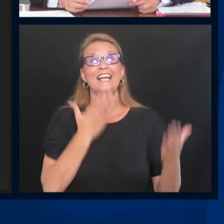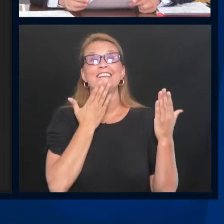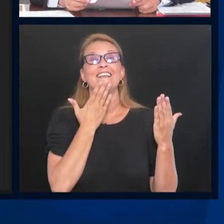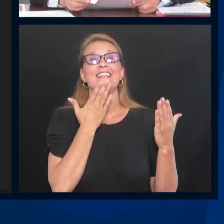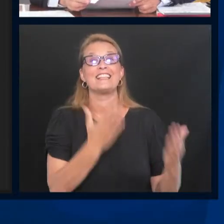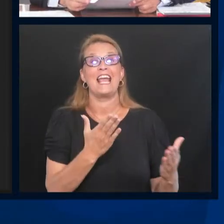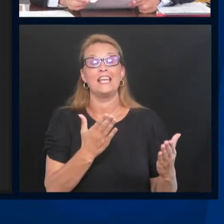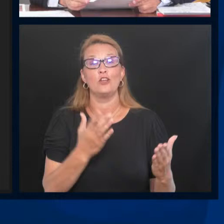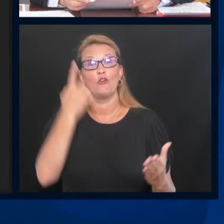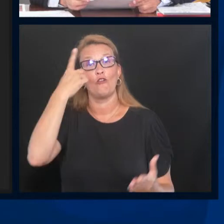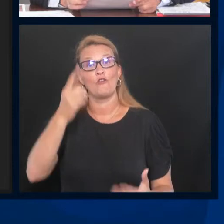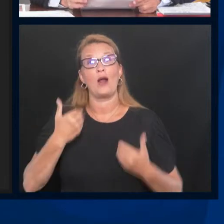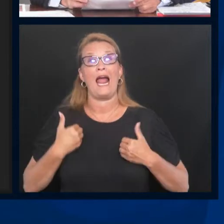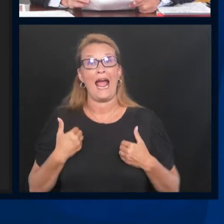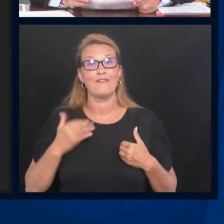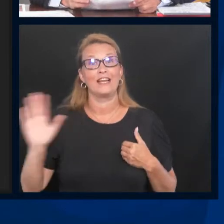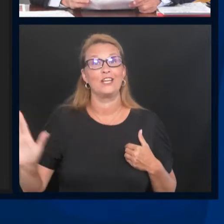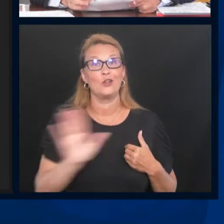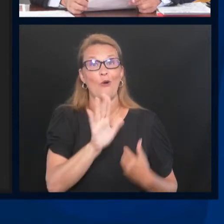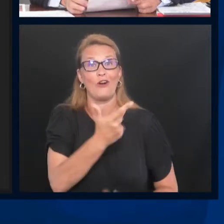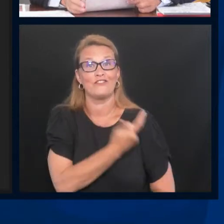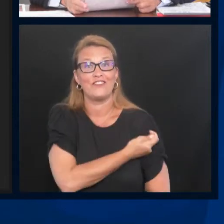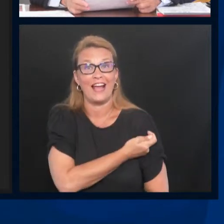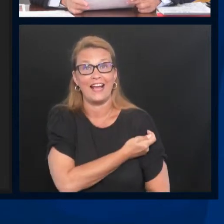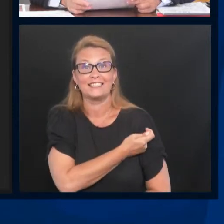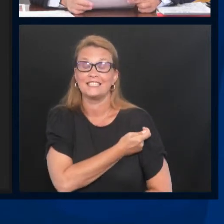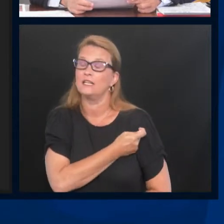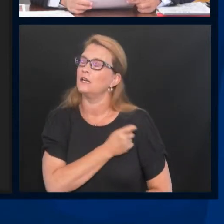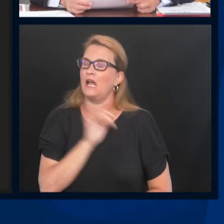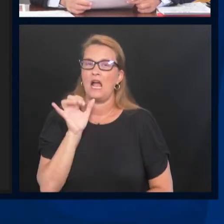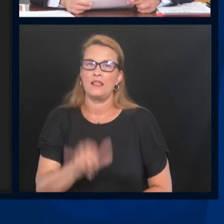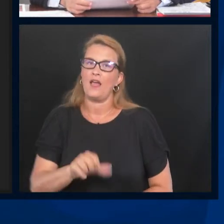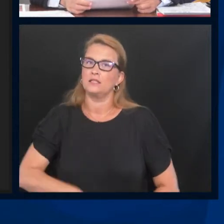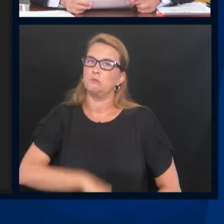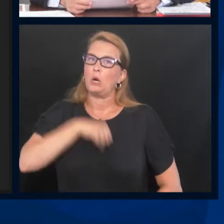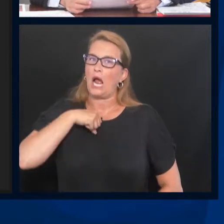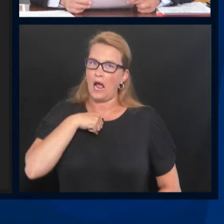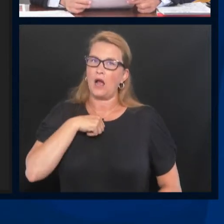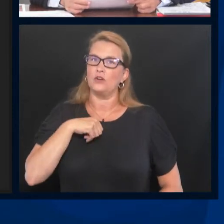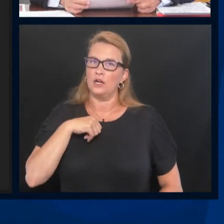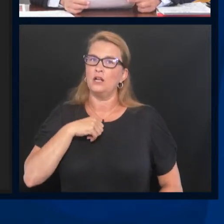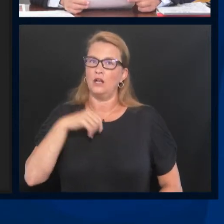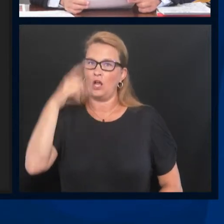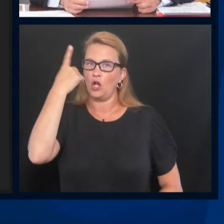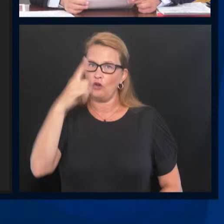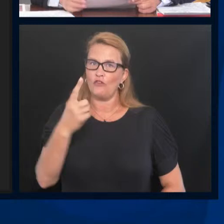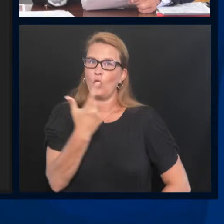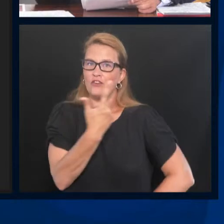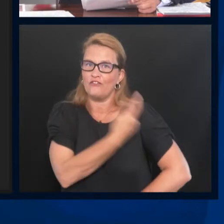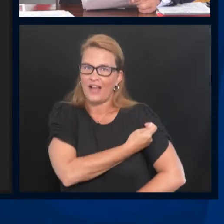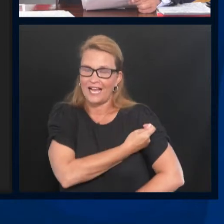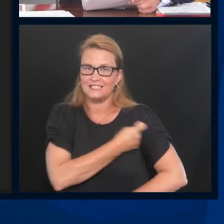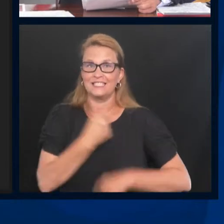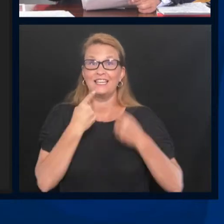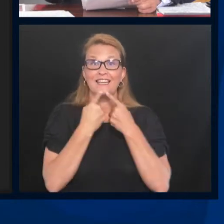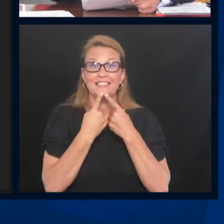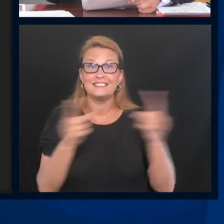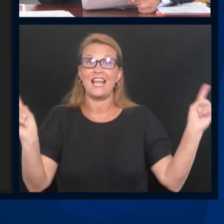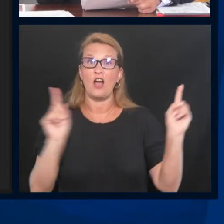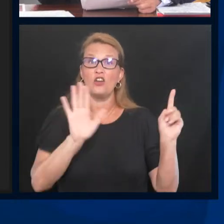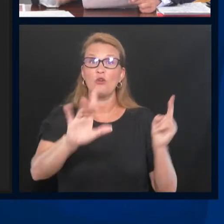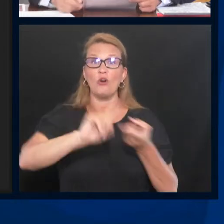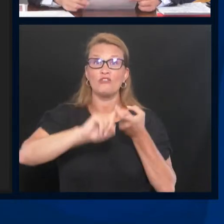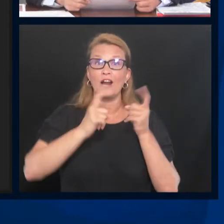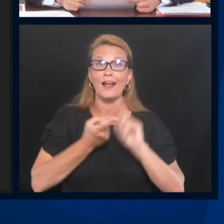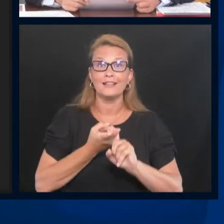getting vaccinated. That's a big thing. You know, I'm really proud of you and everything for getting vaccinated. Tell all your peers we got to have